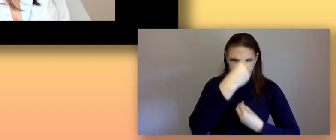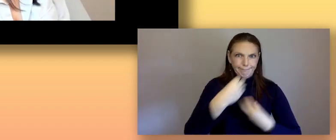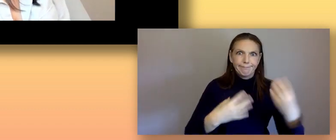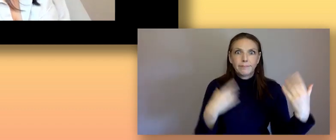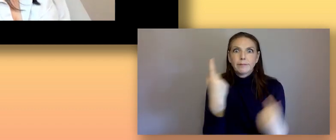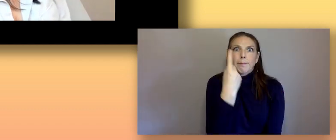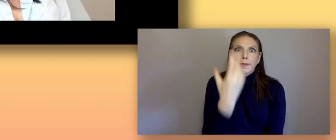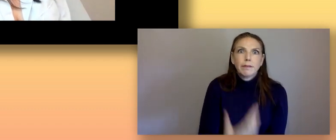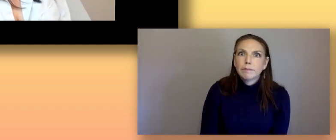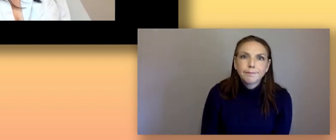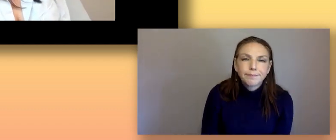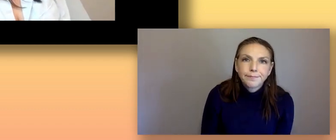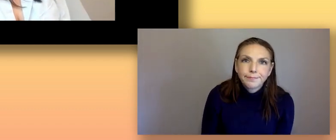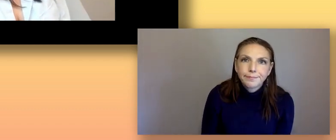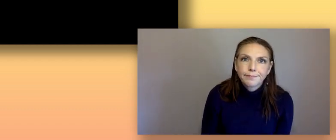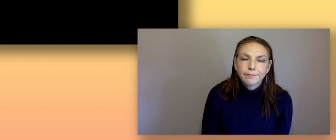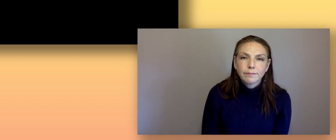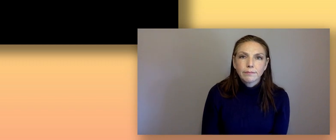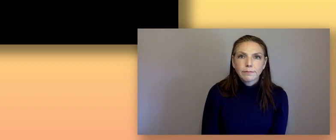or something.